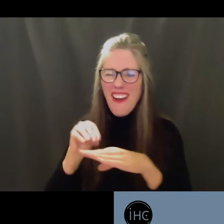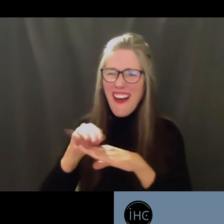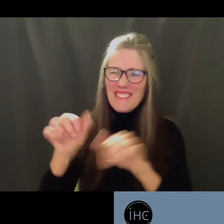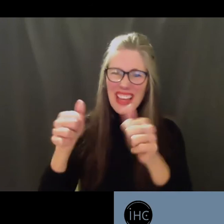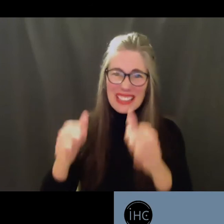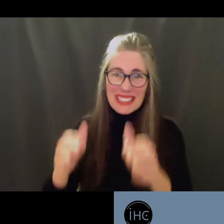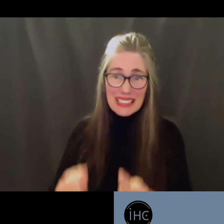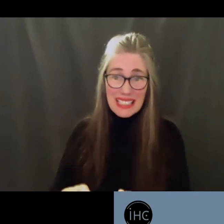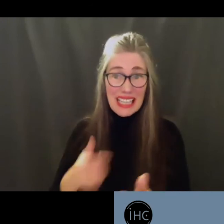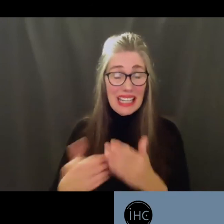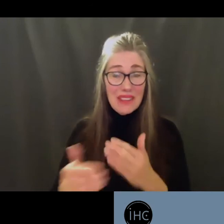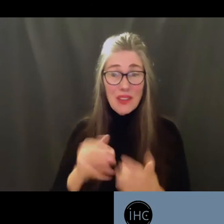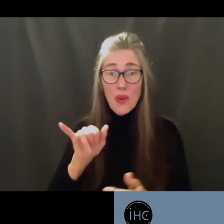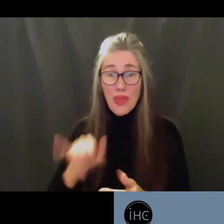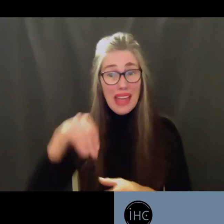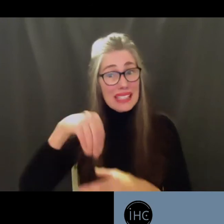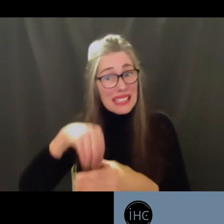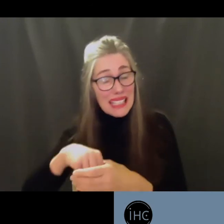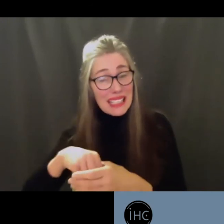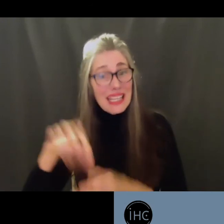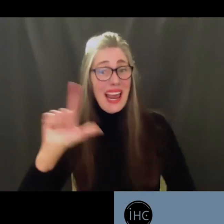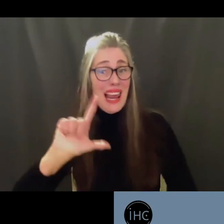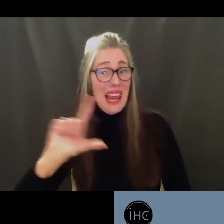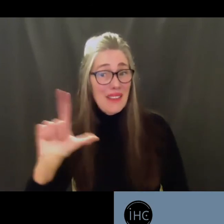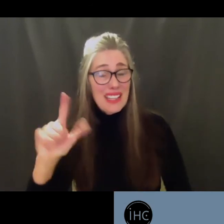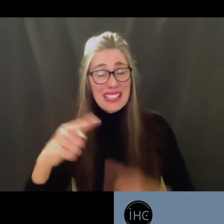democratic, anti-elitist tradition?